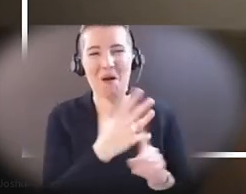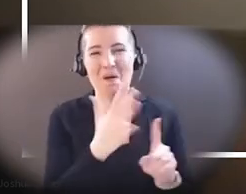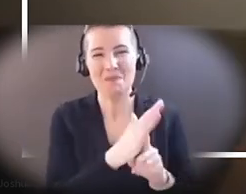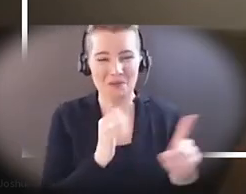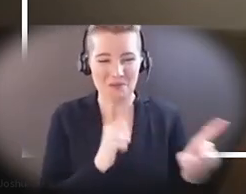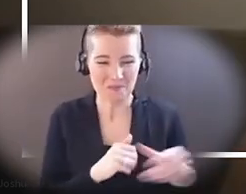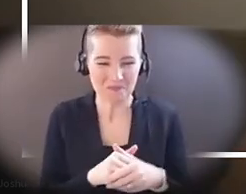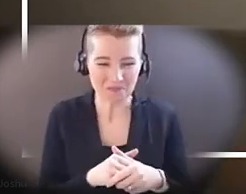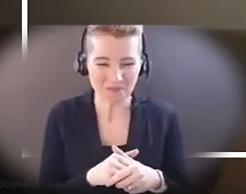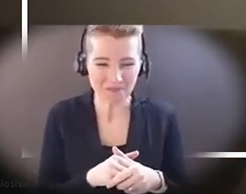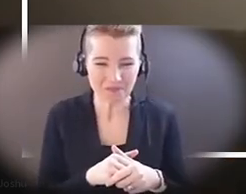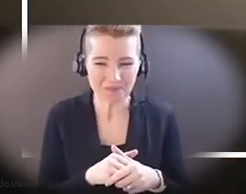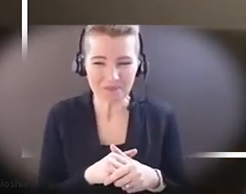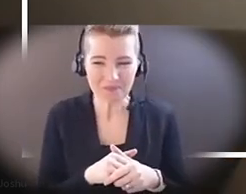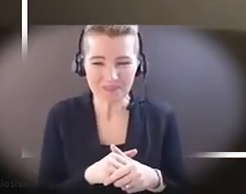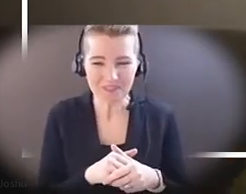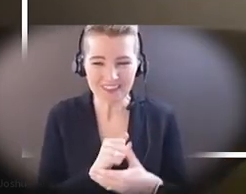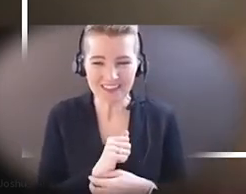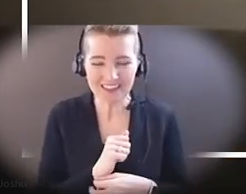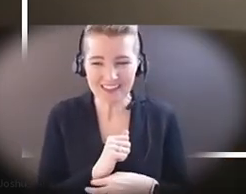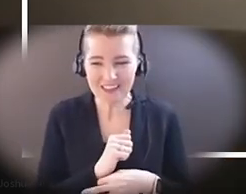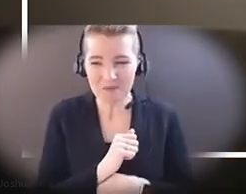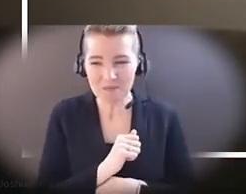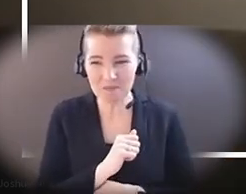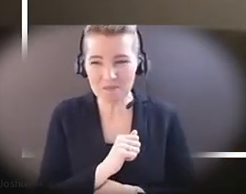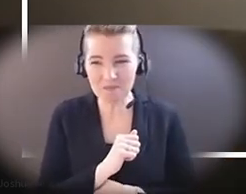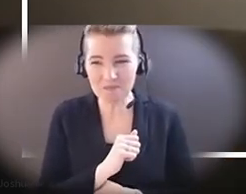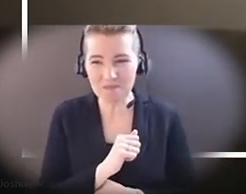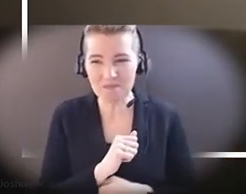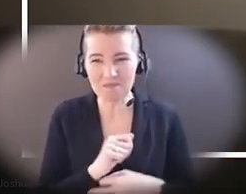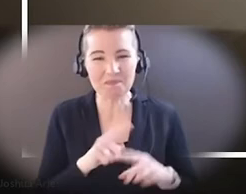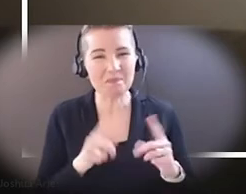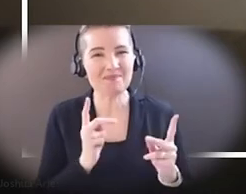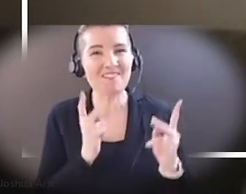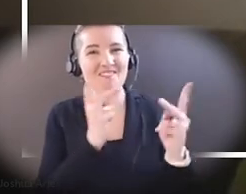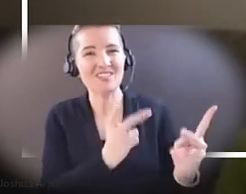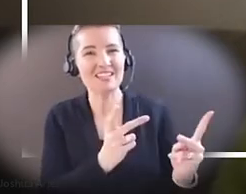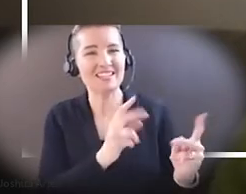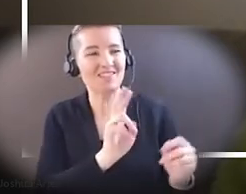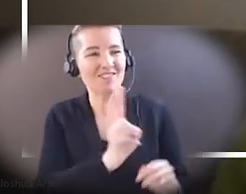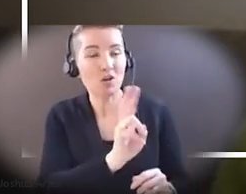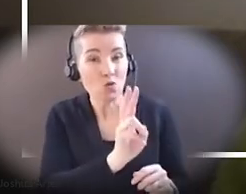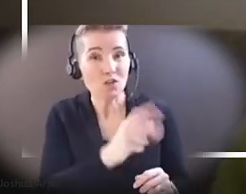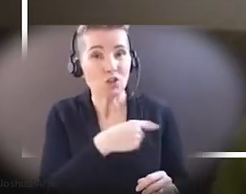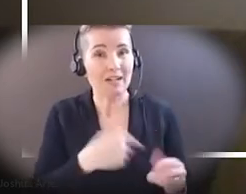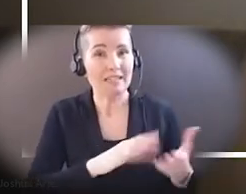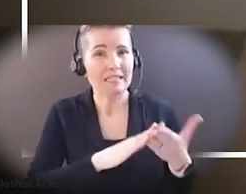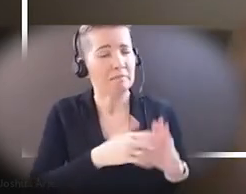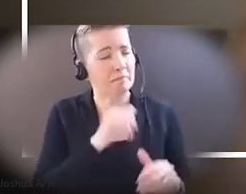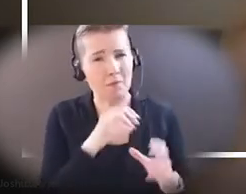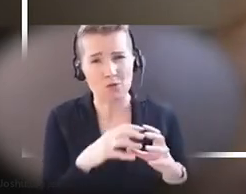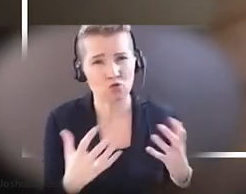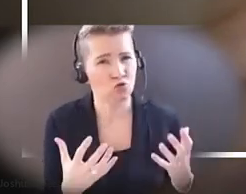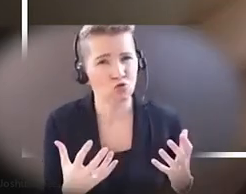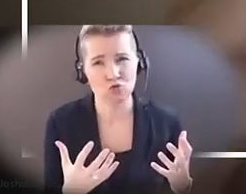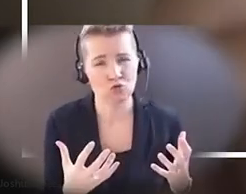yeah, I don't really have much like experience visiting Chinatown too much or actually like, you know, interacting with it too much. But I remember seeing a lot of